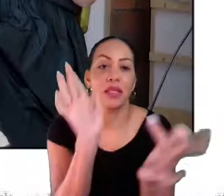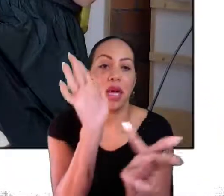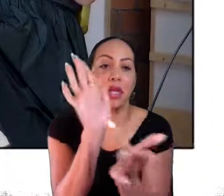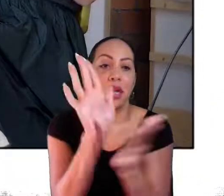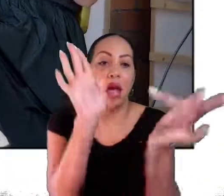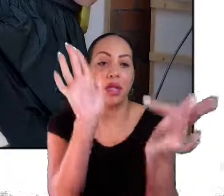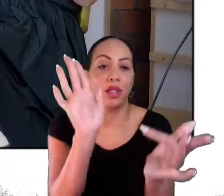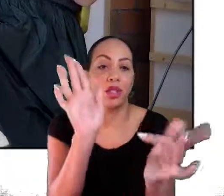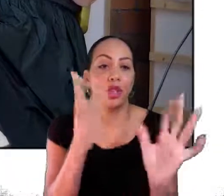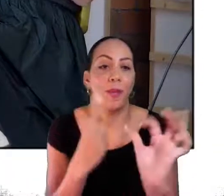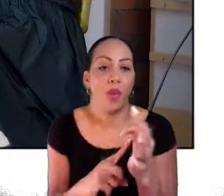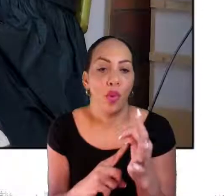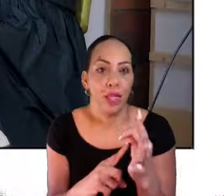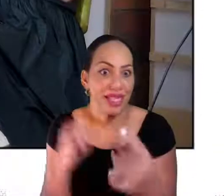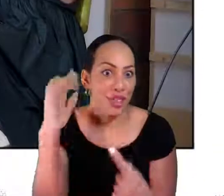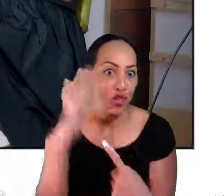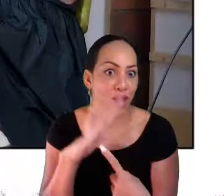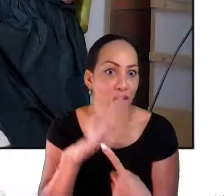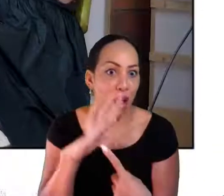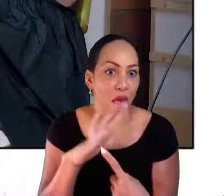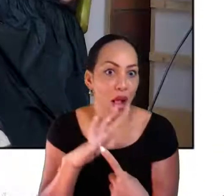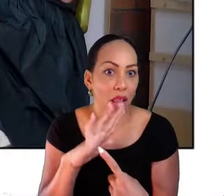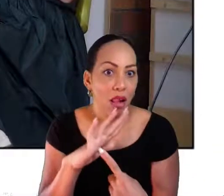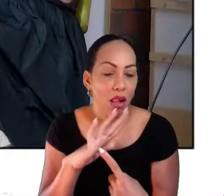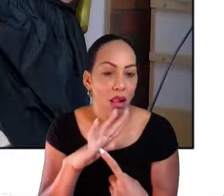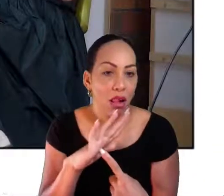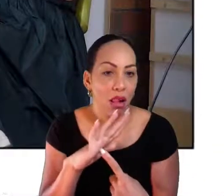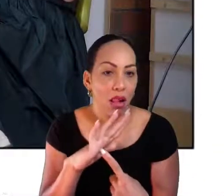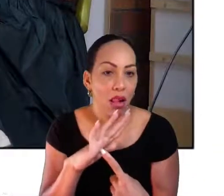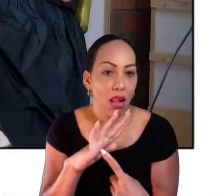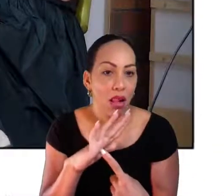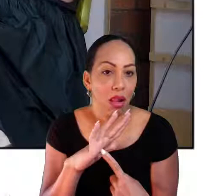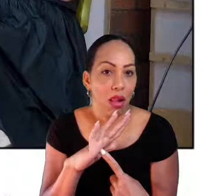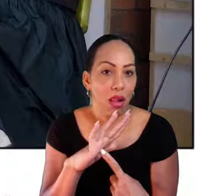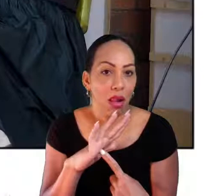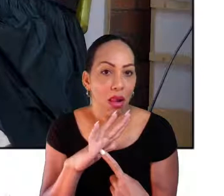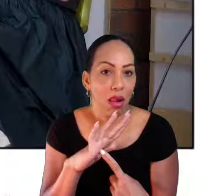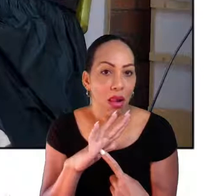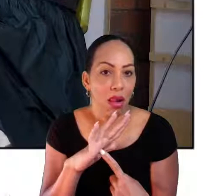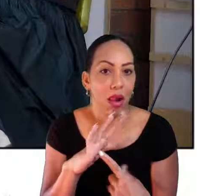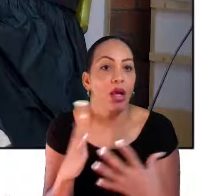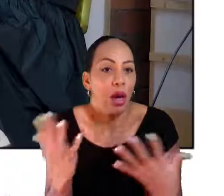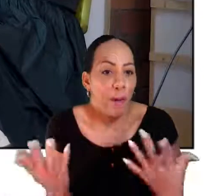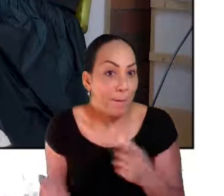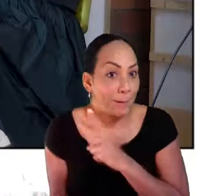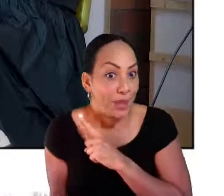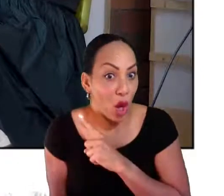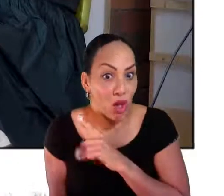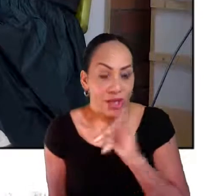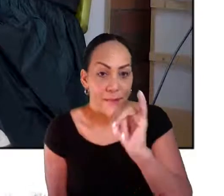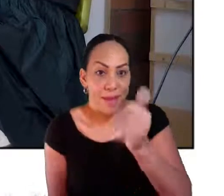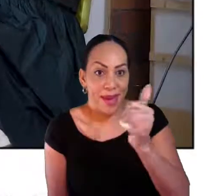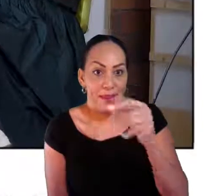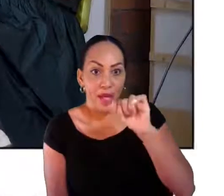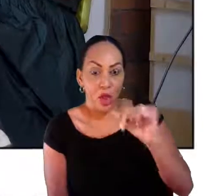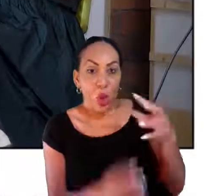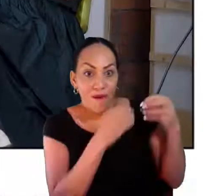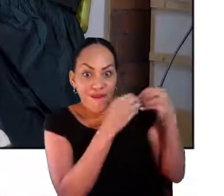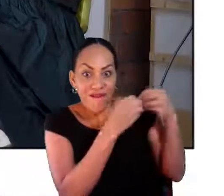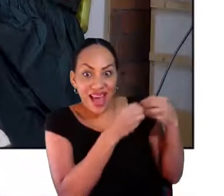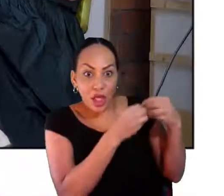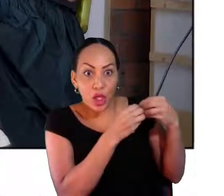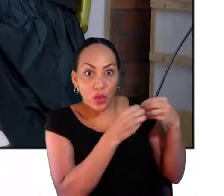critical, because whatever you're thinking, if it doesn't hit the people in that way that you intend, then it's not